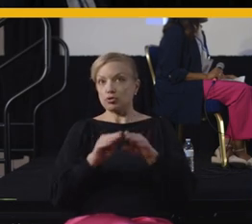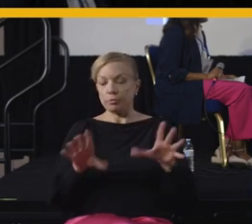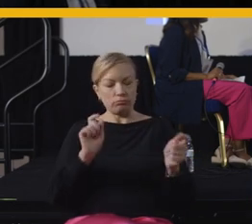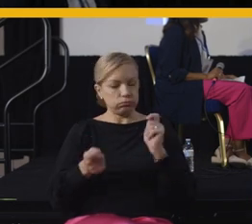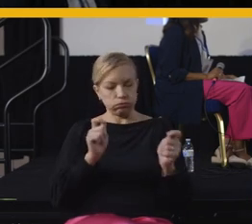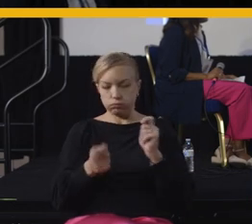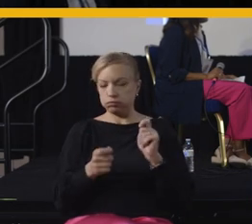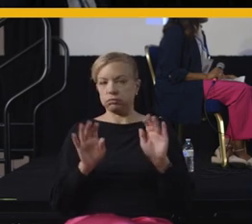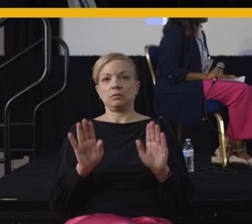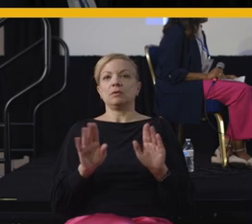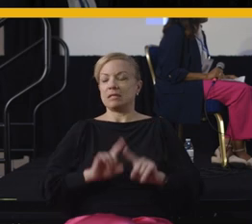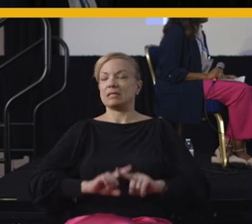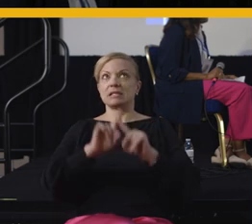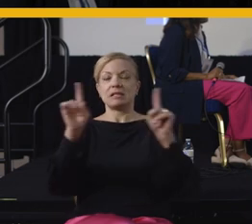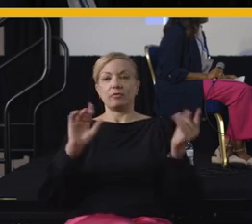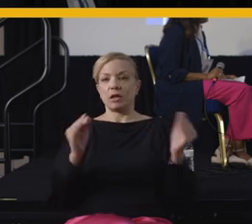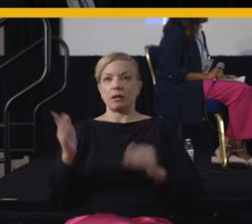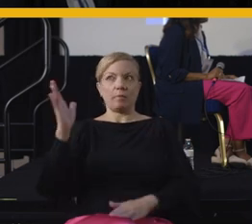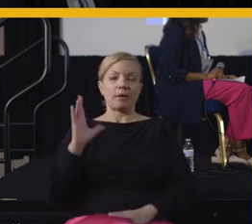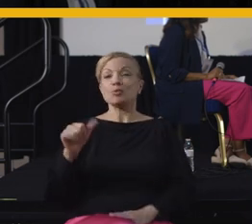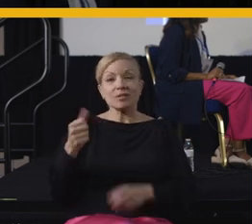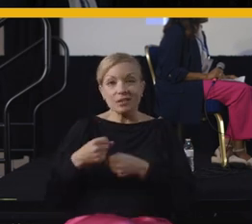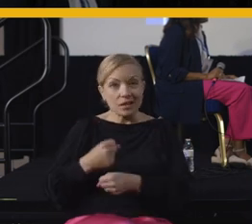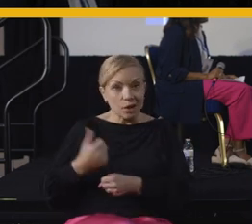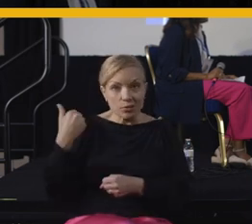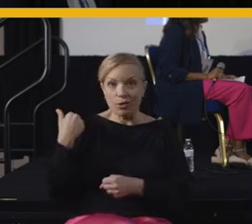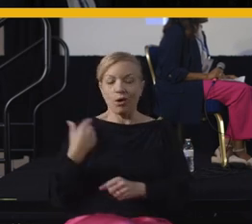radically different than it was 10 years ago.